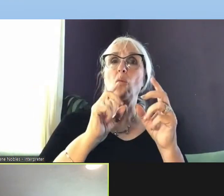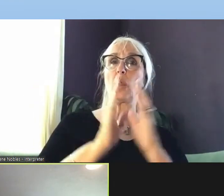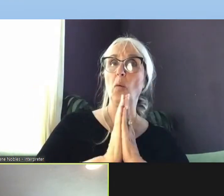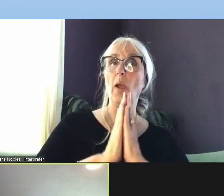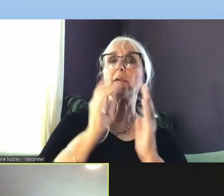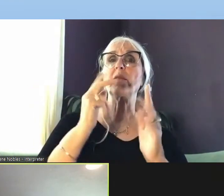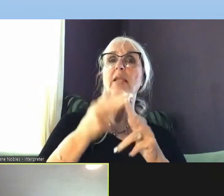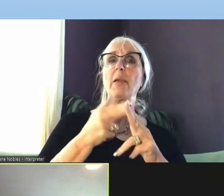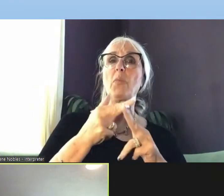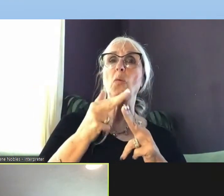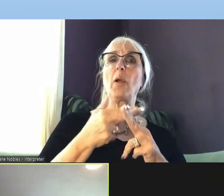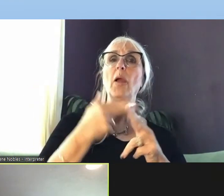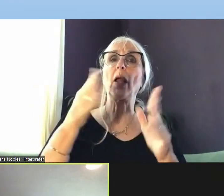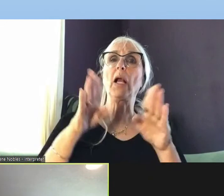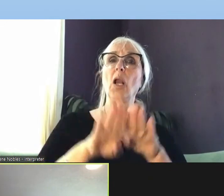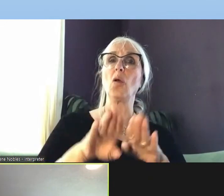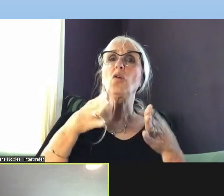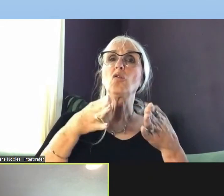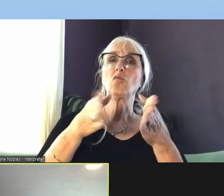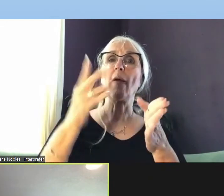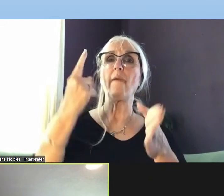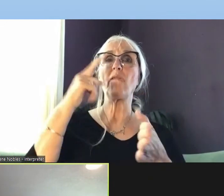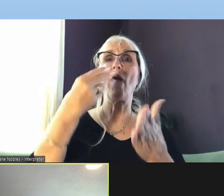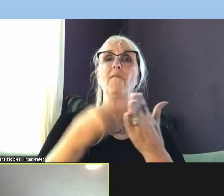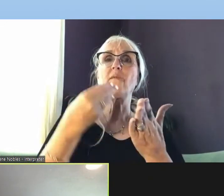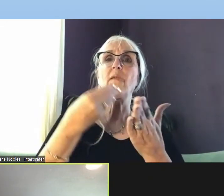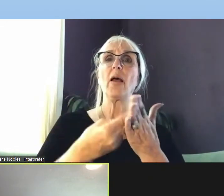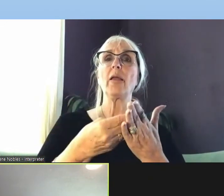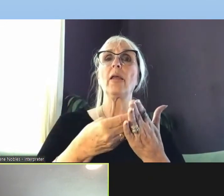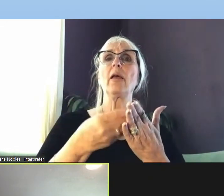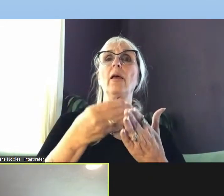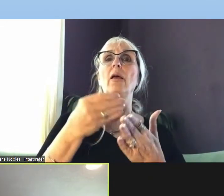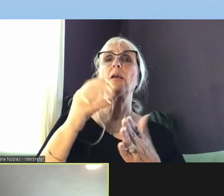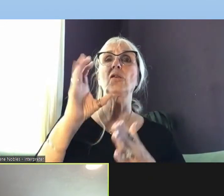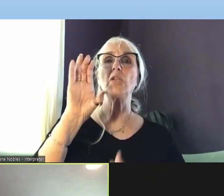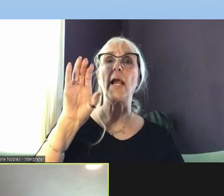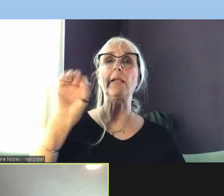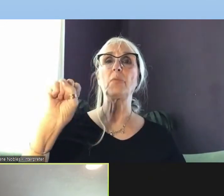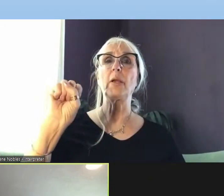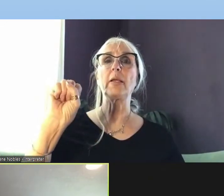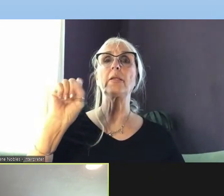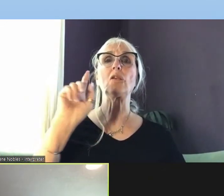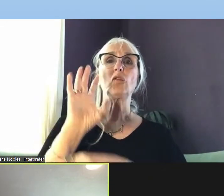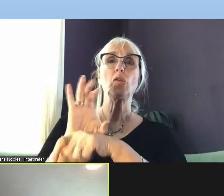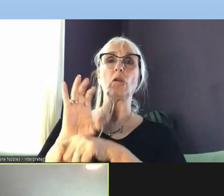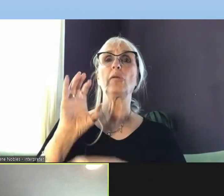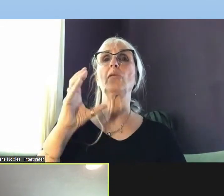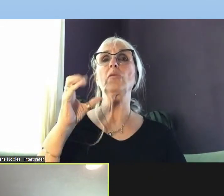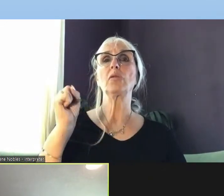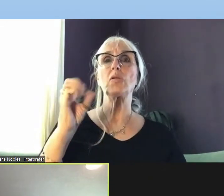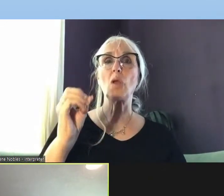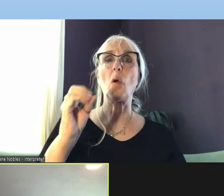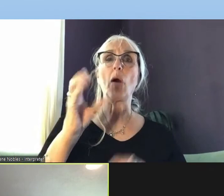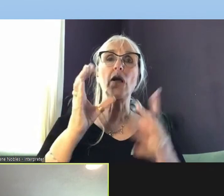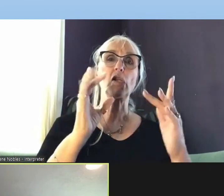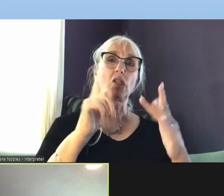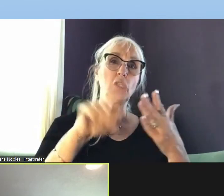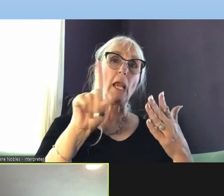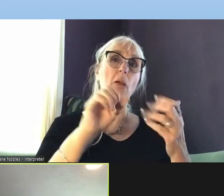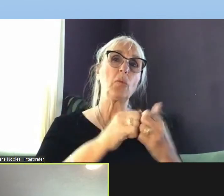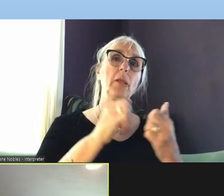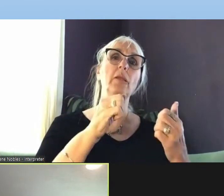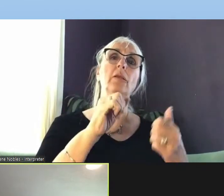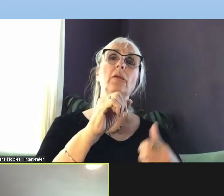this street. It'd be for a fundraising event for the China Spring Tabernacle. Checked with Commissioner Perry, and he is in support of it, and we